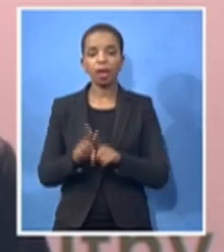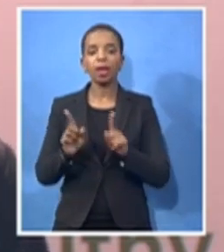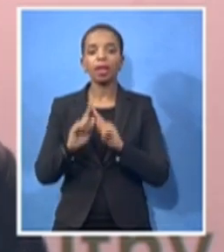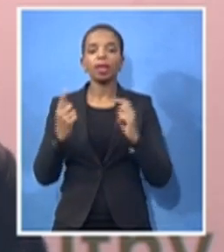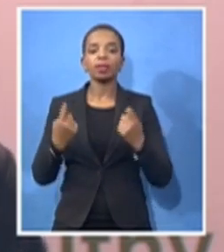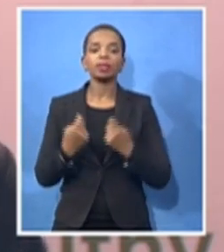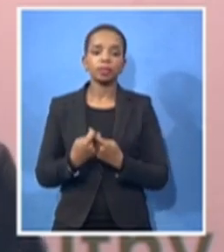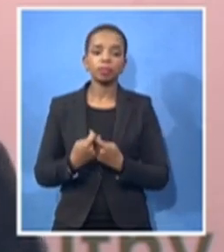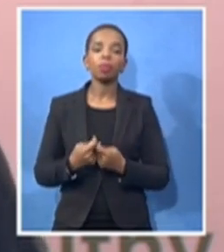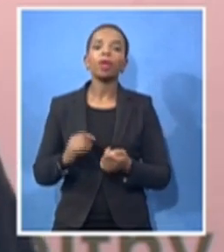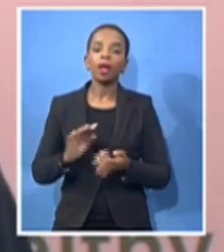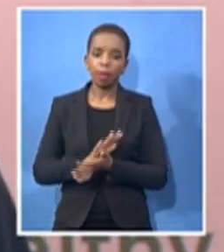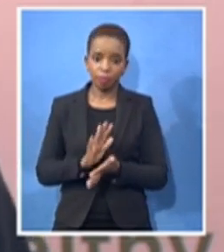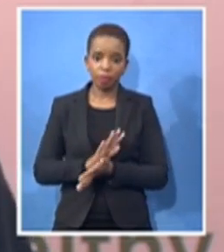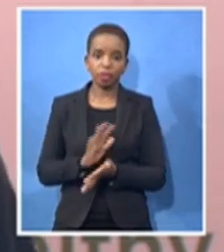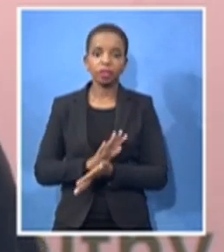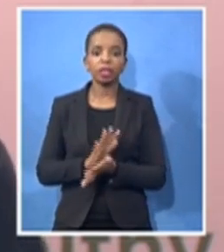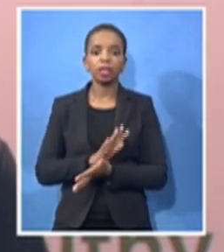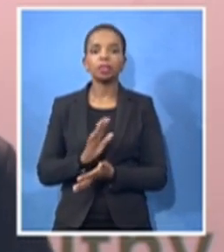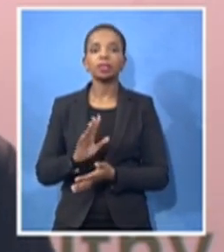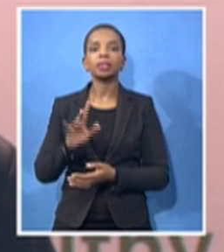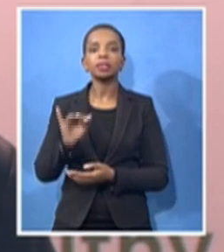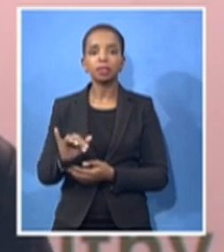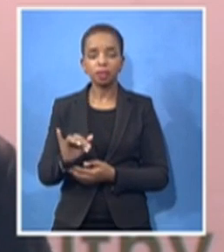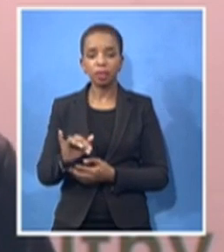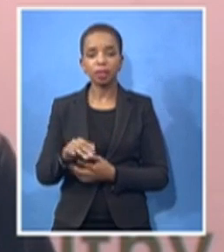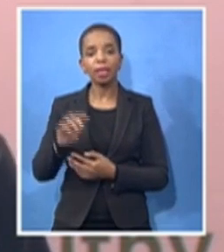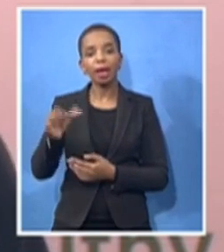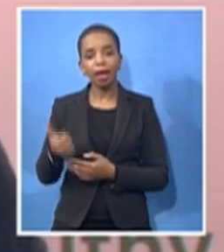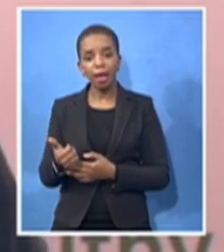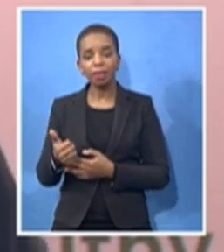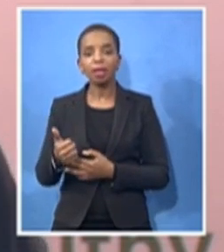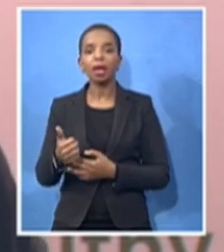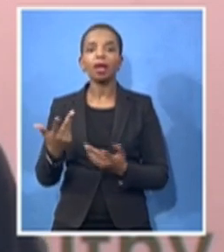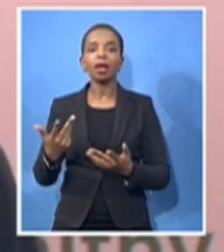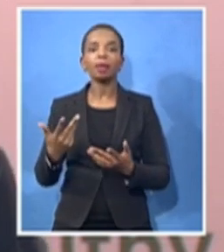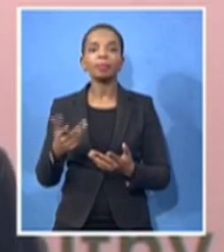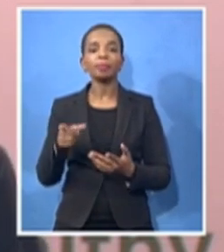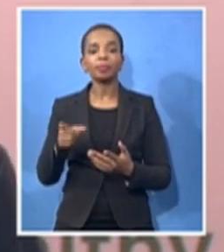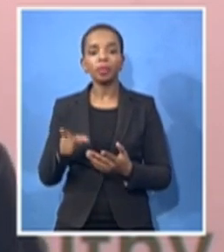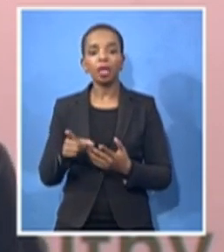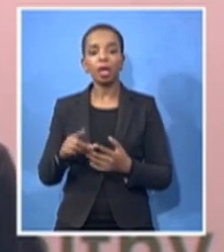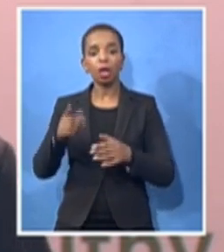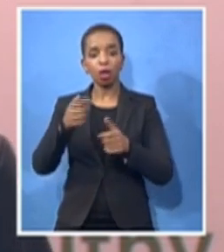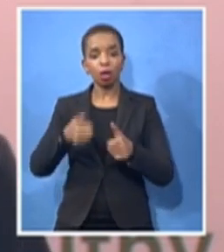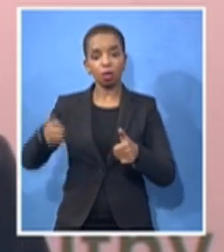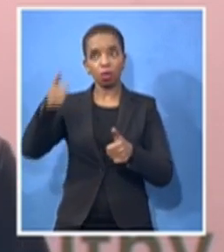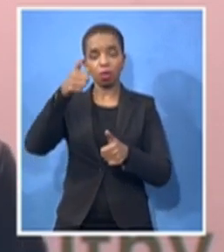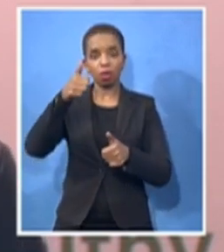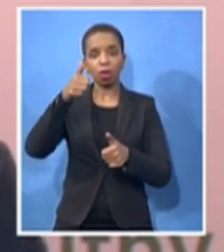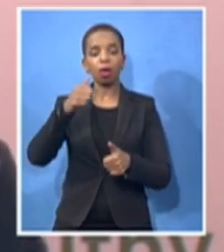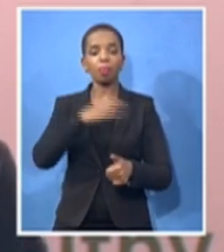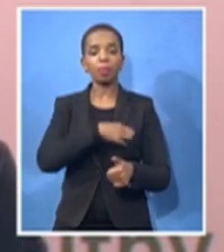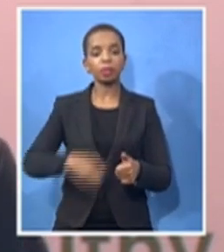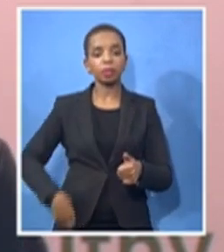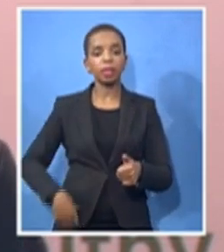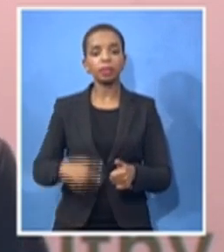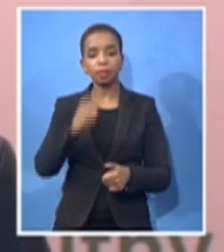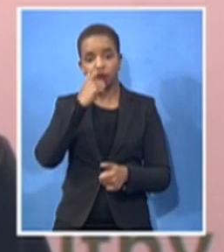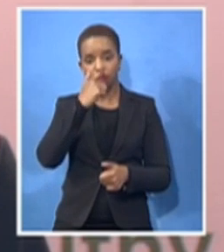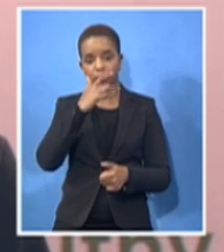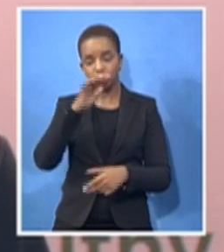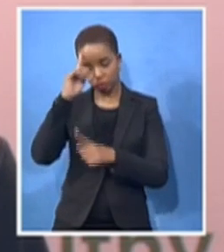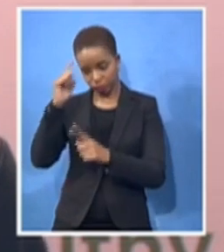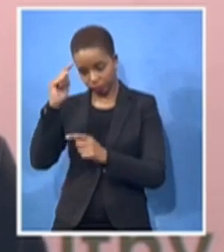our Commander-in-Chief, the President of the country, President Cyril Ramaphosa. We indeed, Premier,